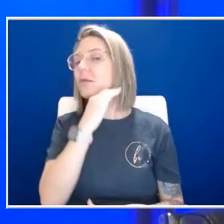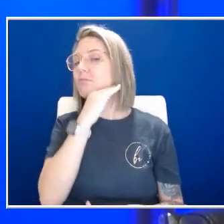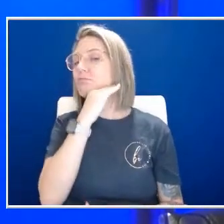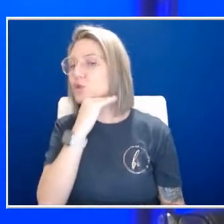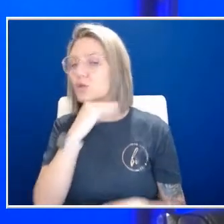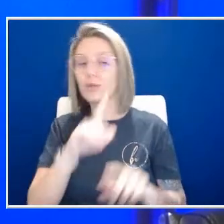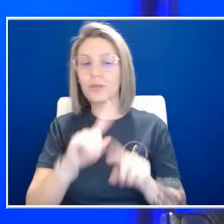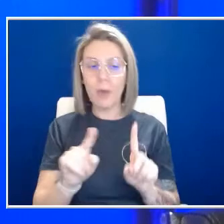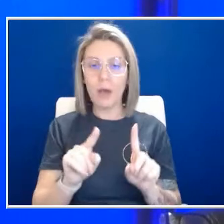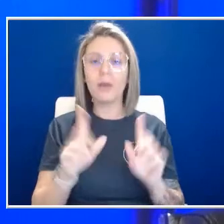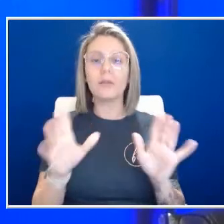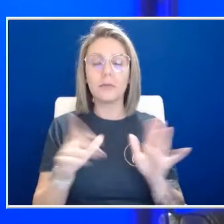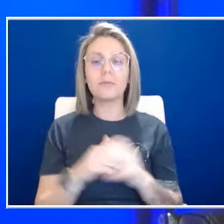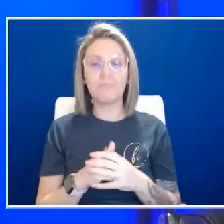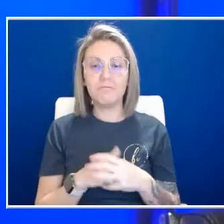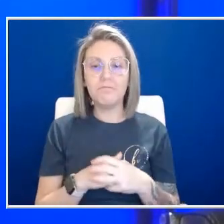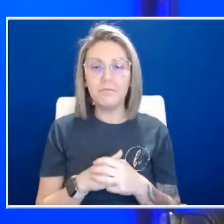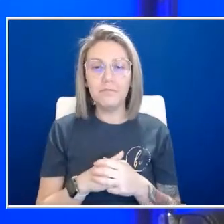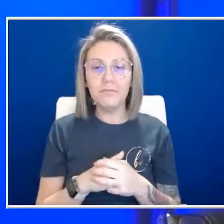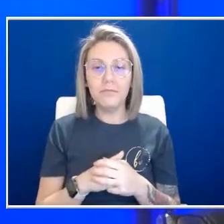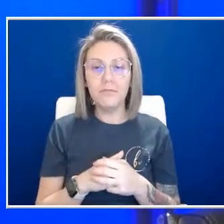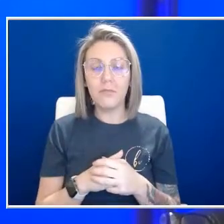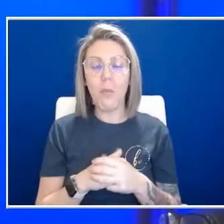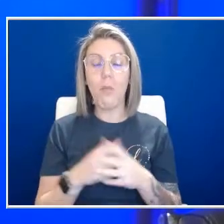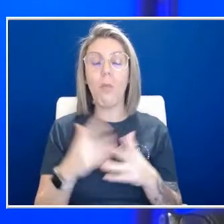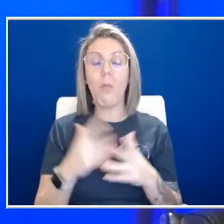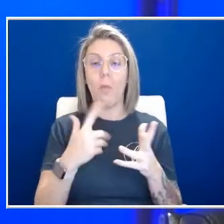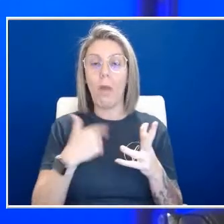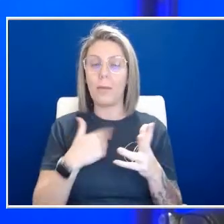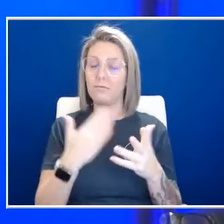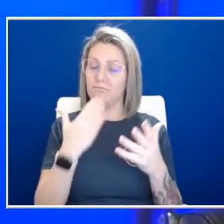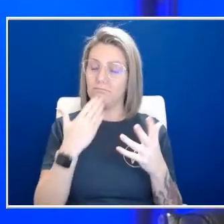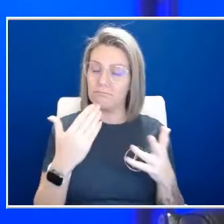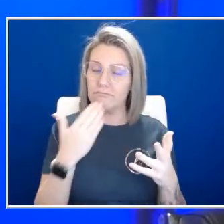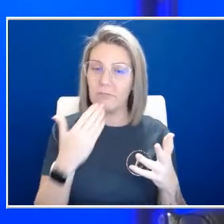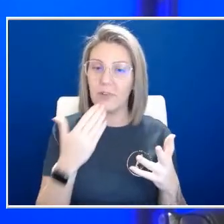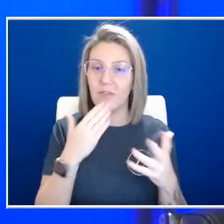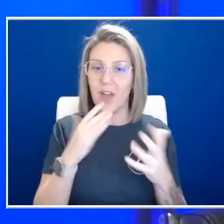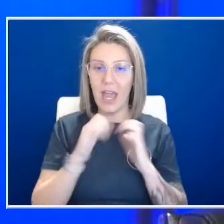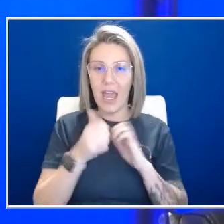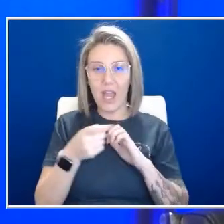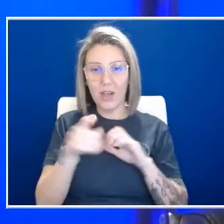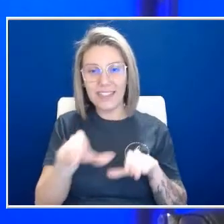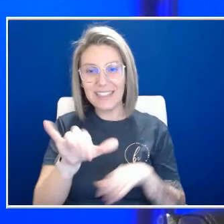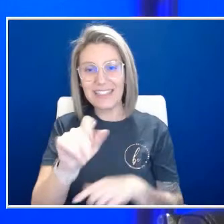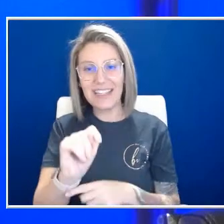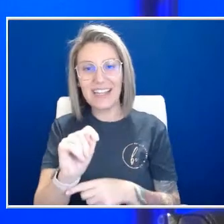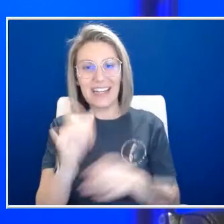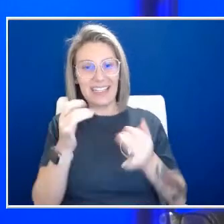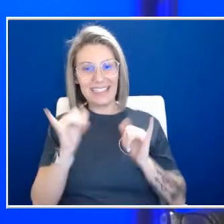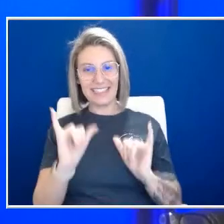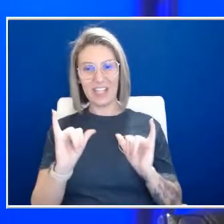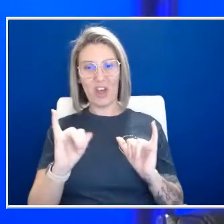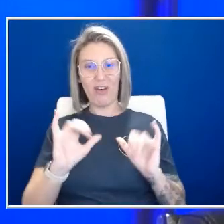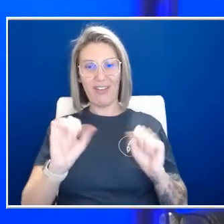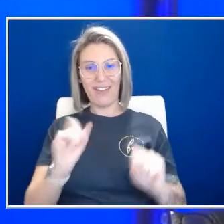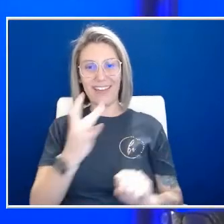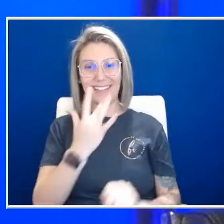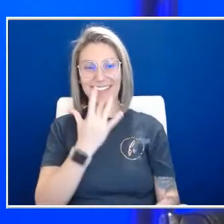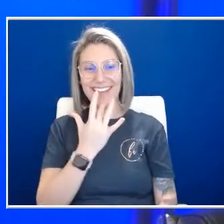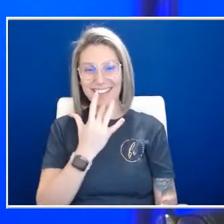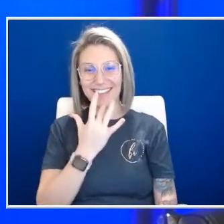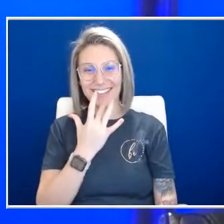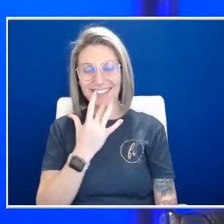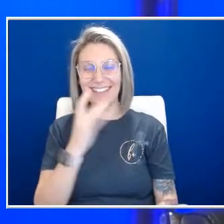what I was so thankful, the way he did it, I still have my taste buds. So I can taste food very